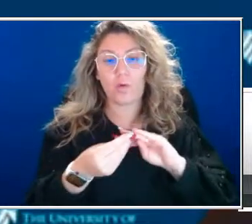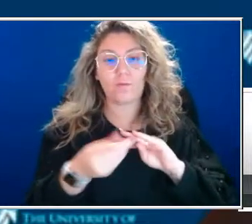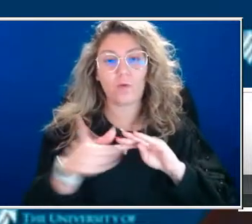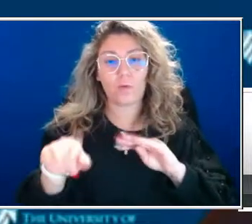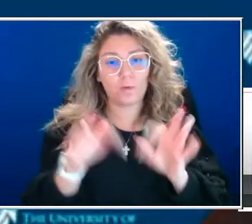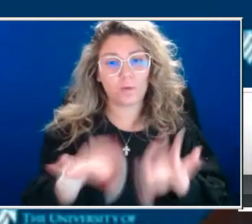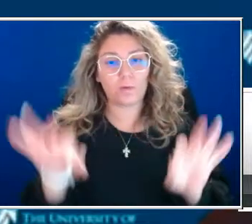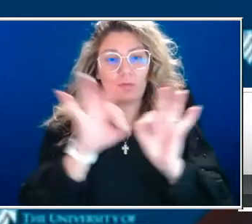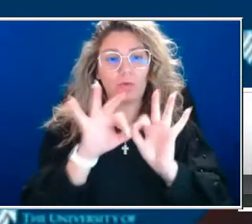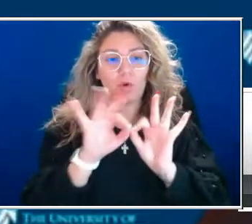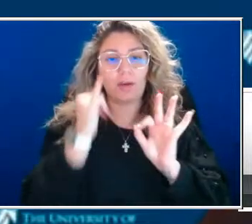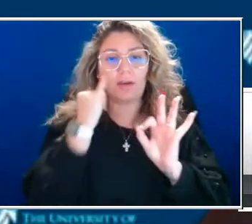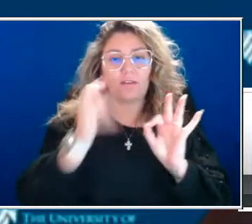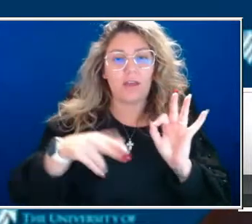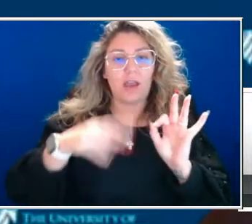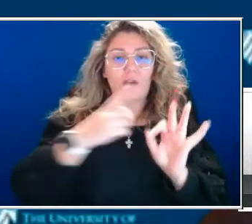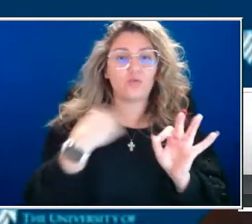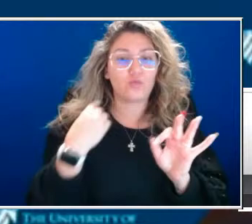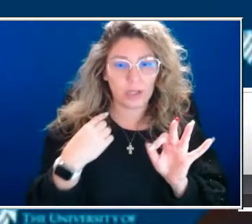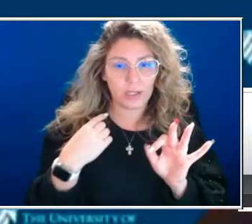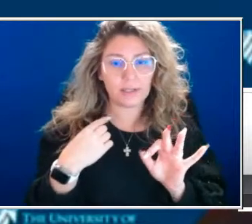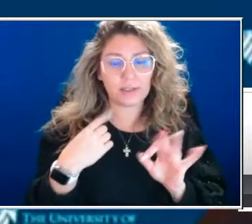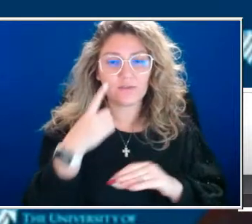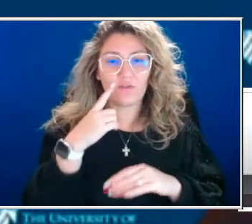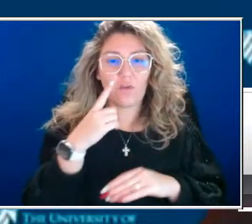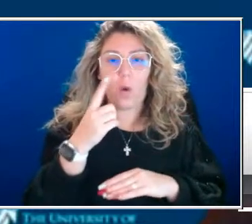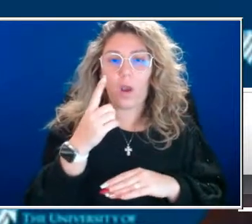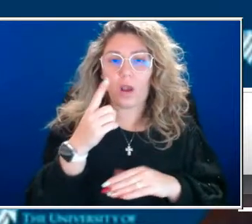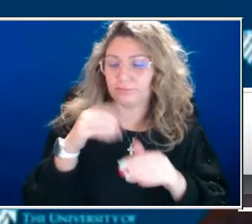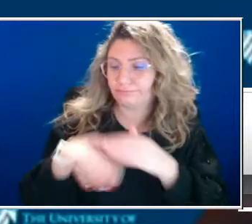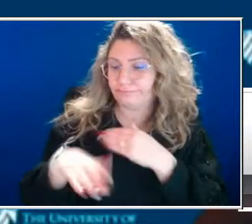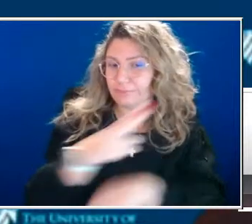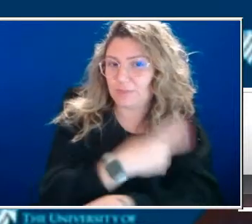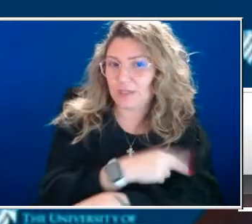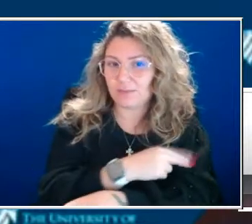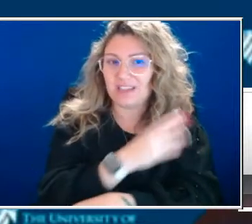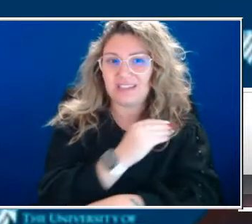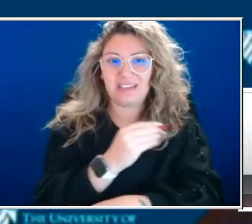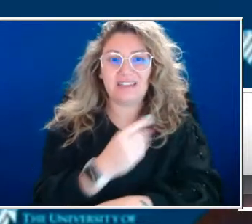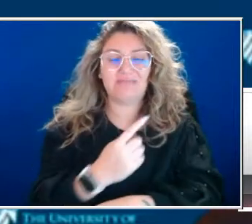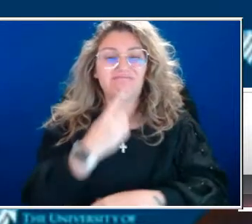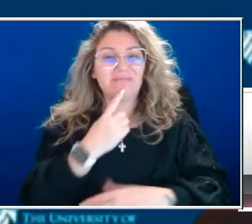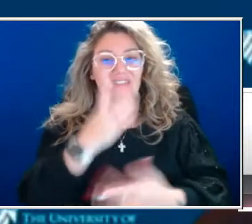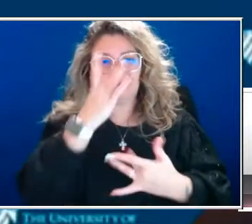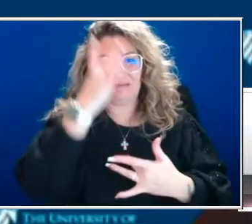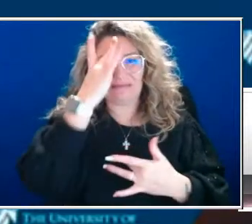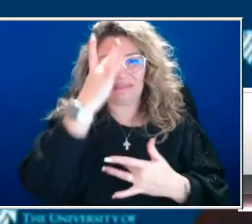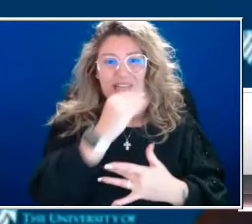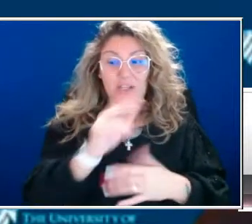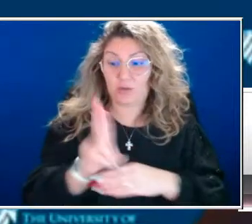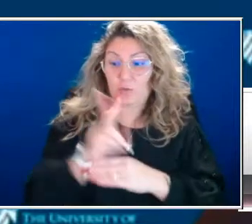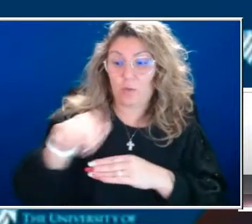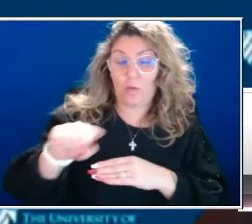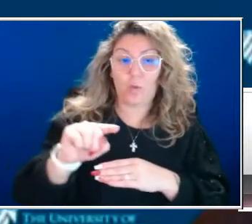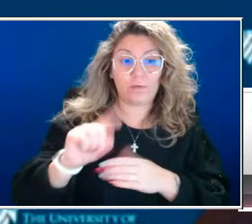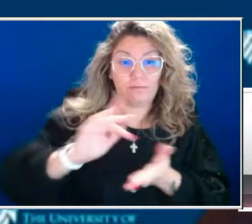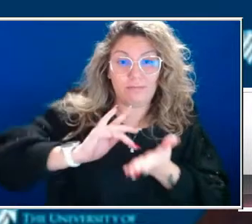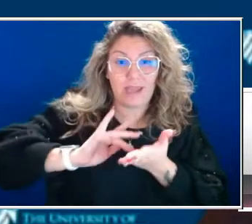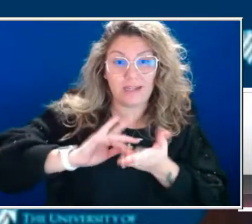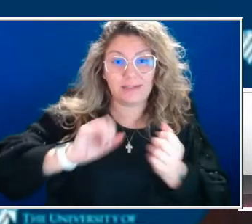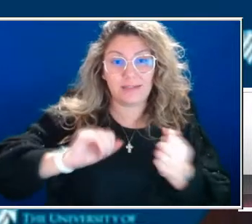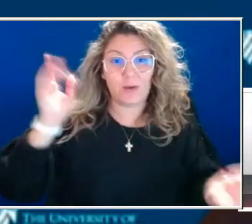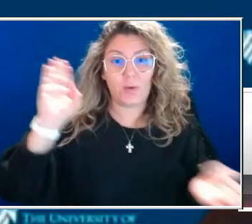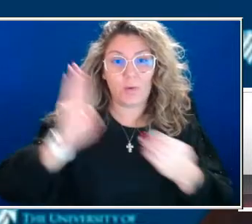if you are at high risk of hospitalization and severe disease. Getting on those antivirals can reduce